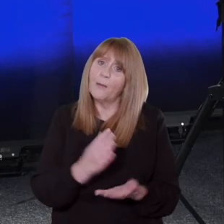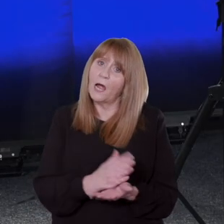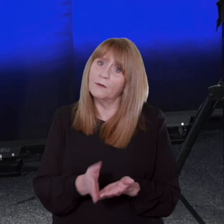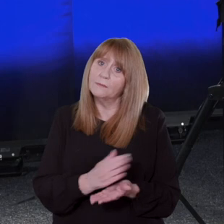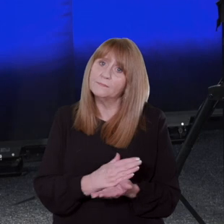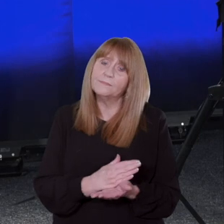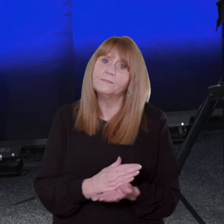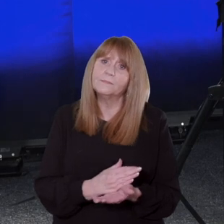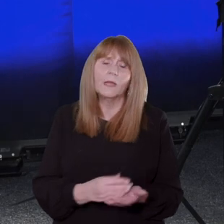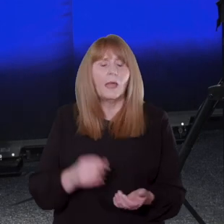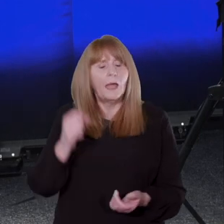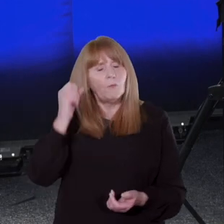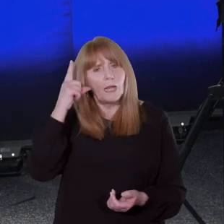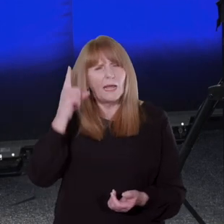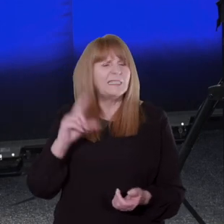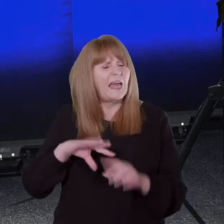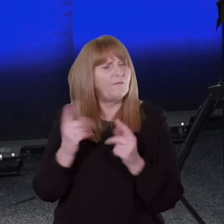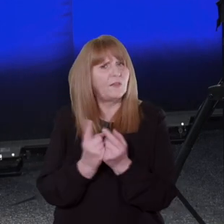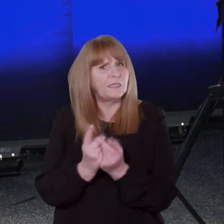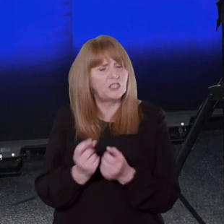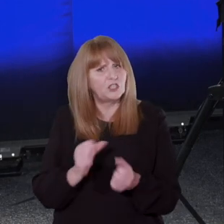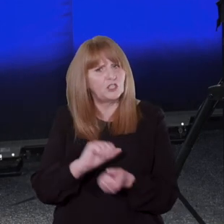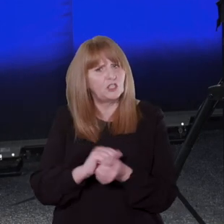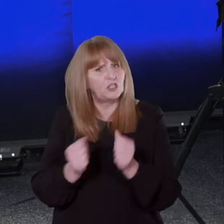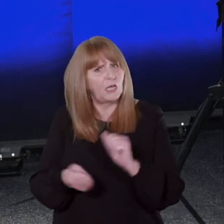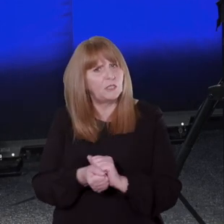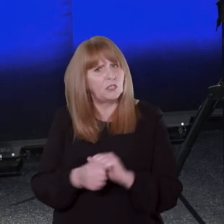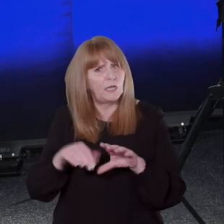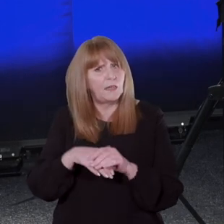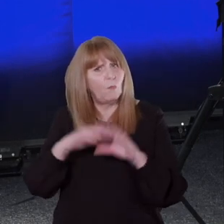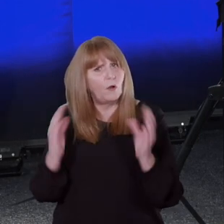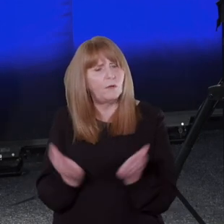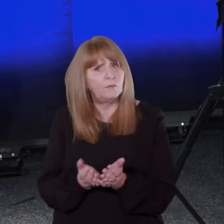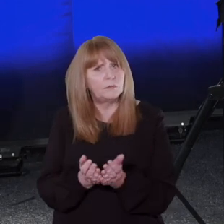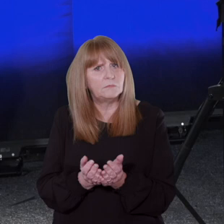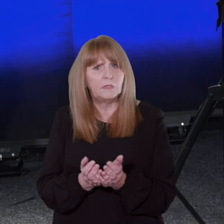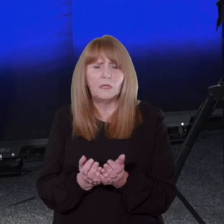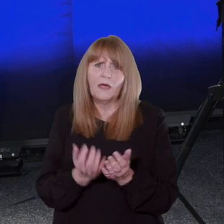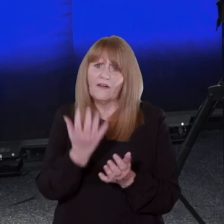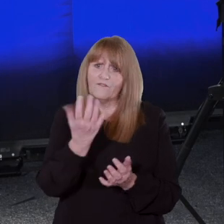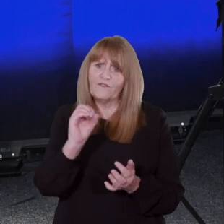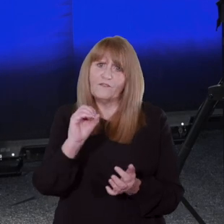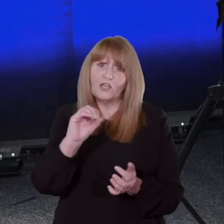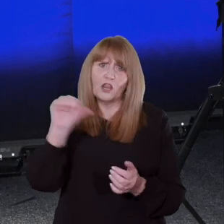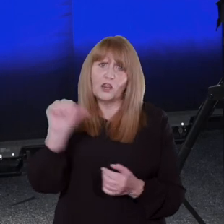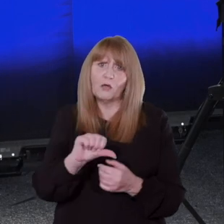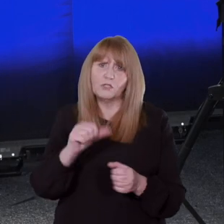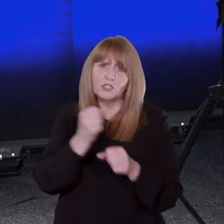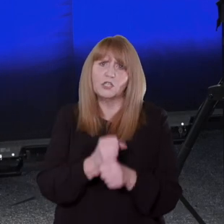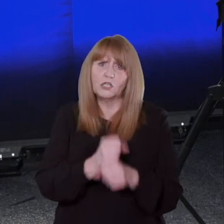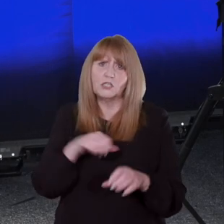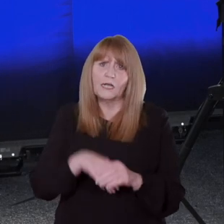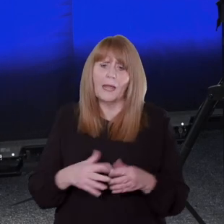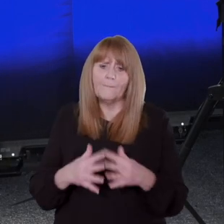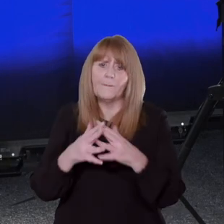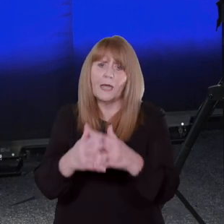world, everything's changing. 30 to 50,000 churches in America are closing. Many people have backslidden.